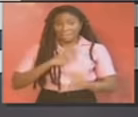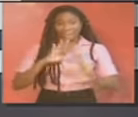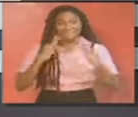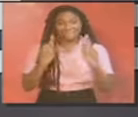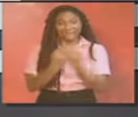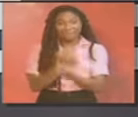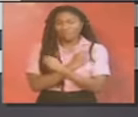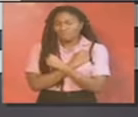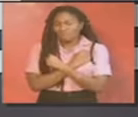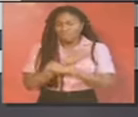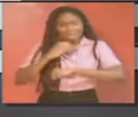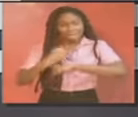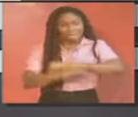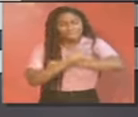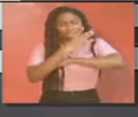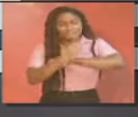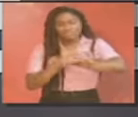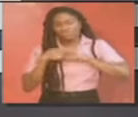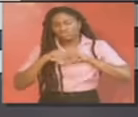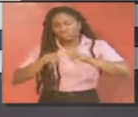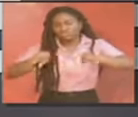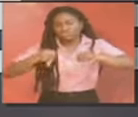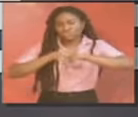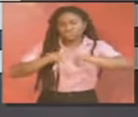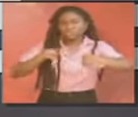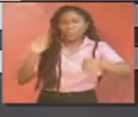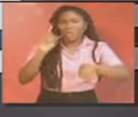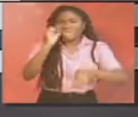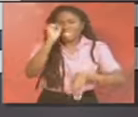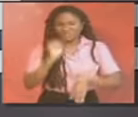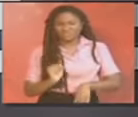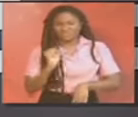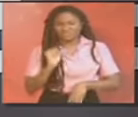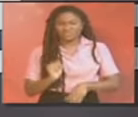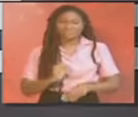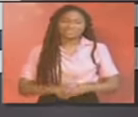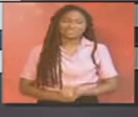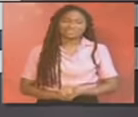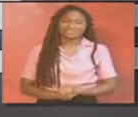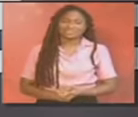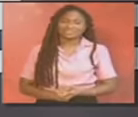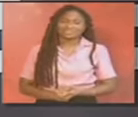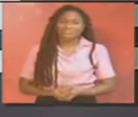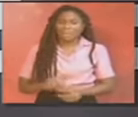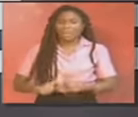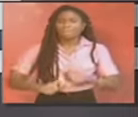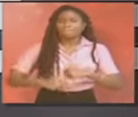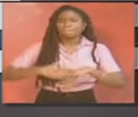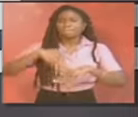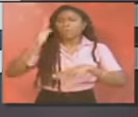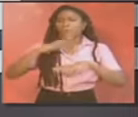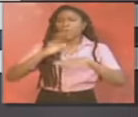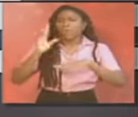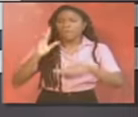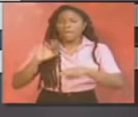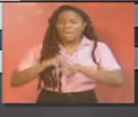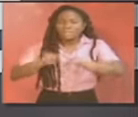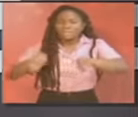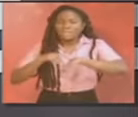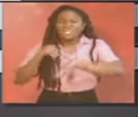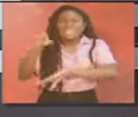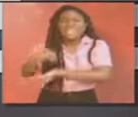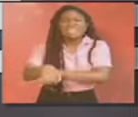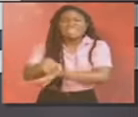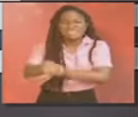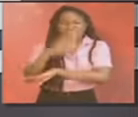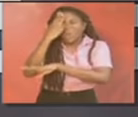the southwest region, and we tend to go to the beach in the evening time because it's less crowd. So